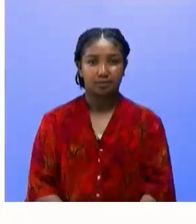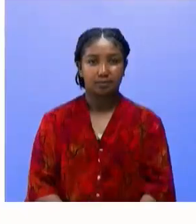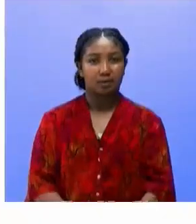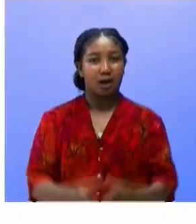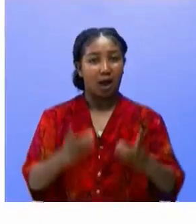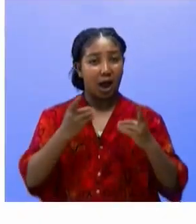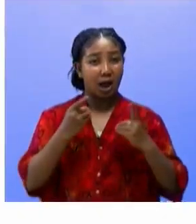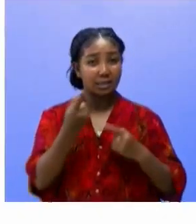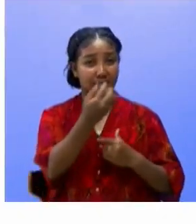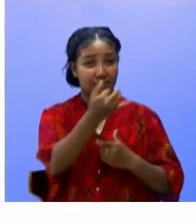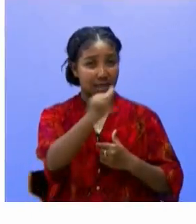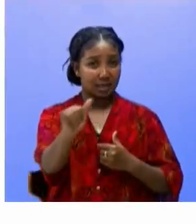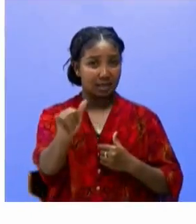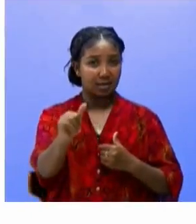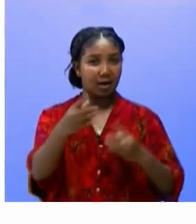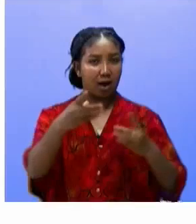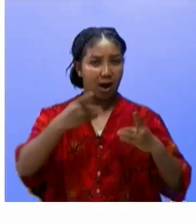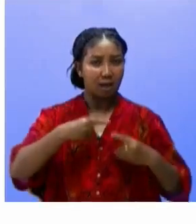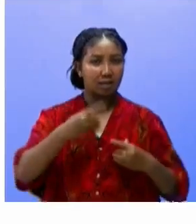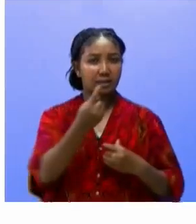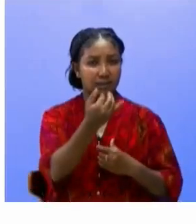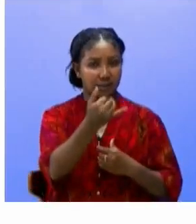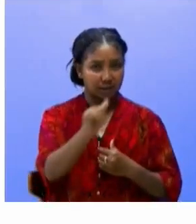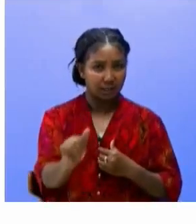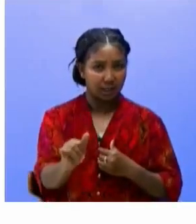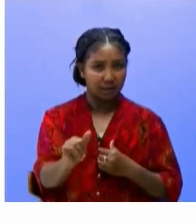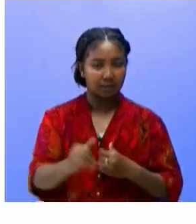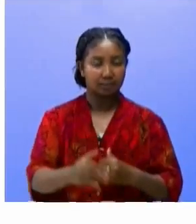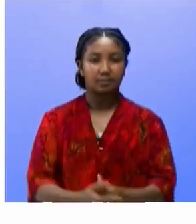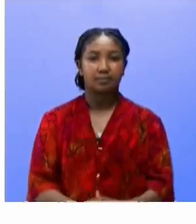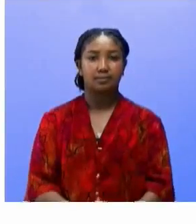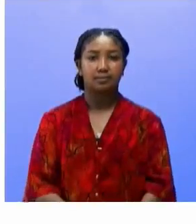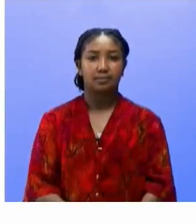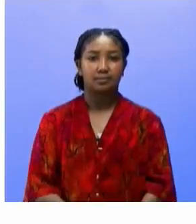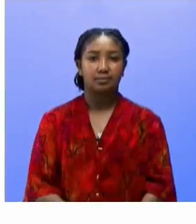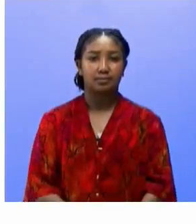Had they? Good. Had they